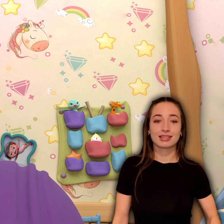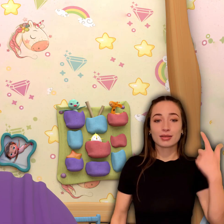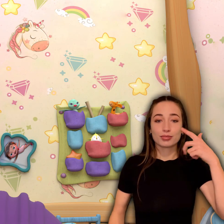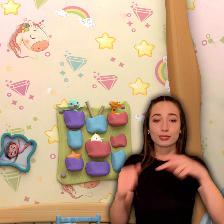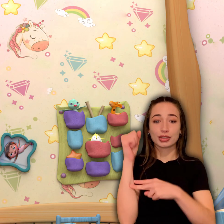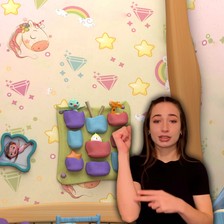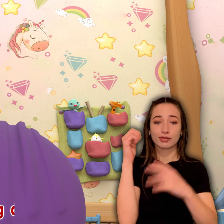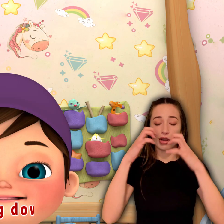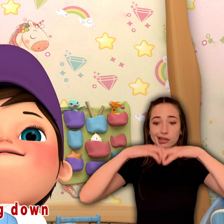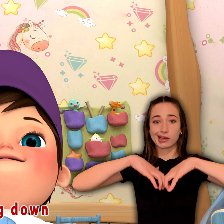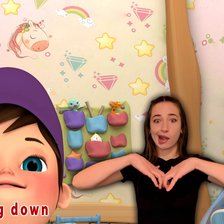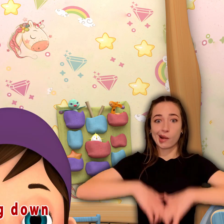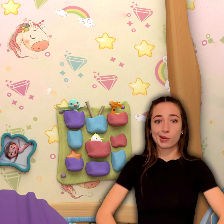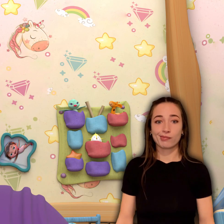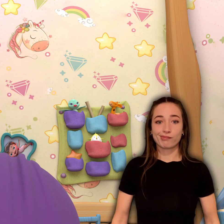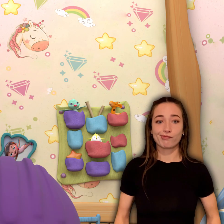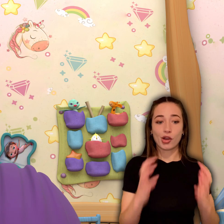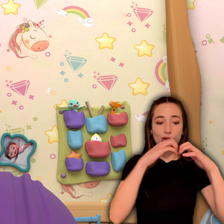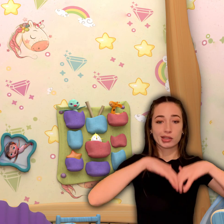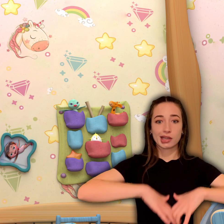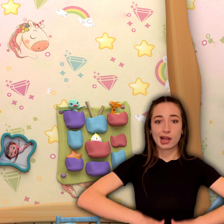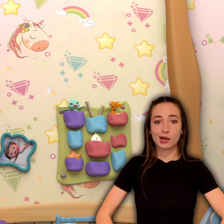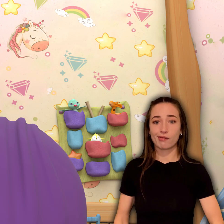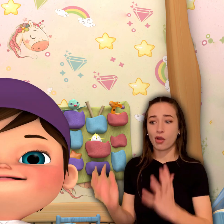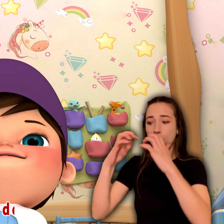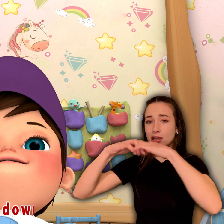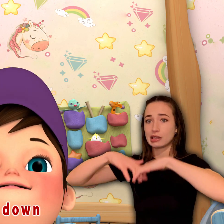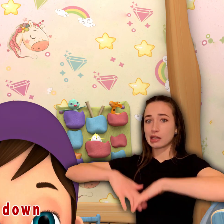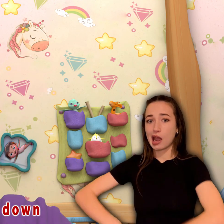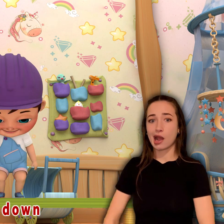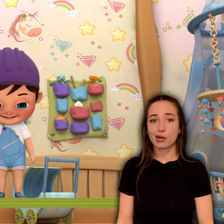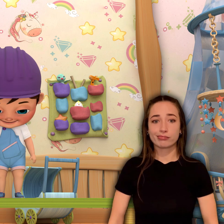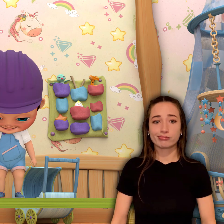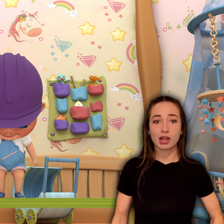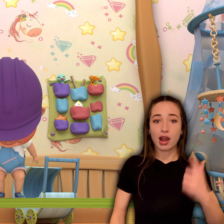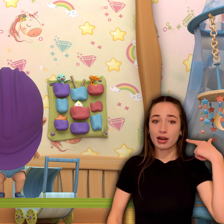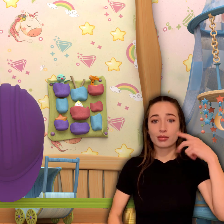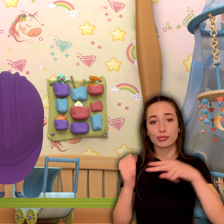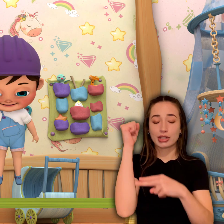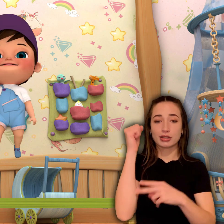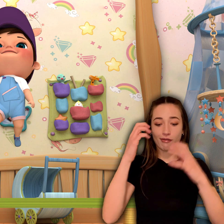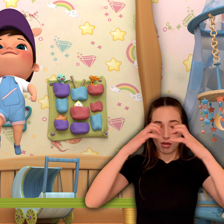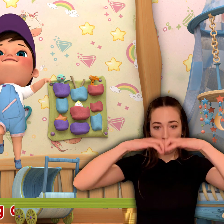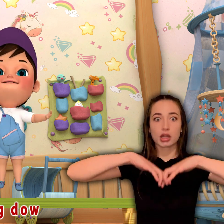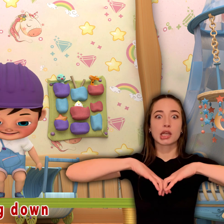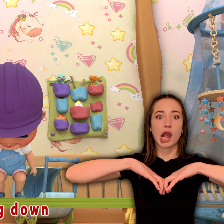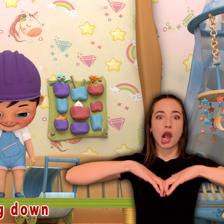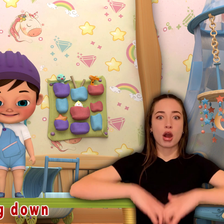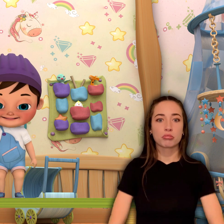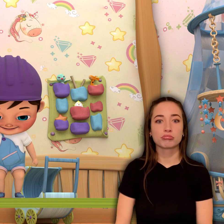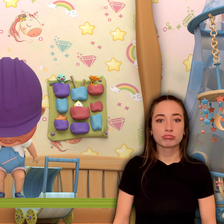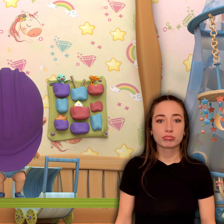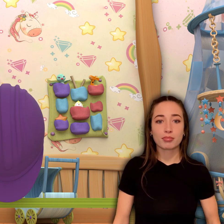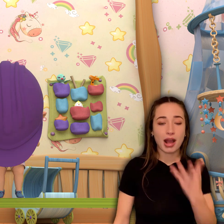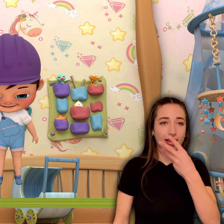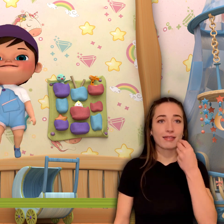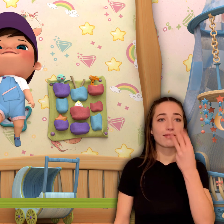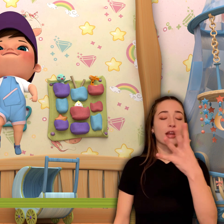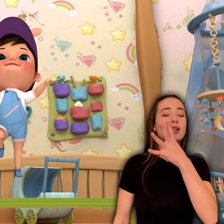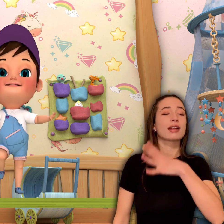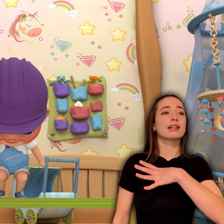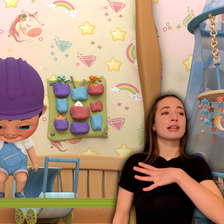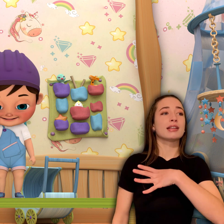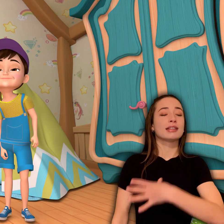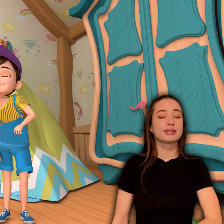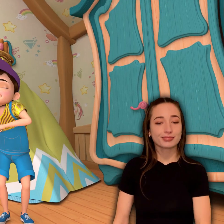London Bridge is falling down falling down falling down London bridge is falling down